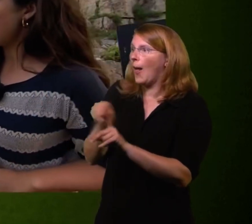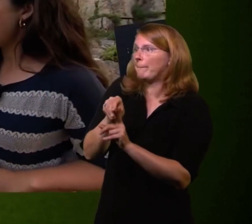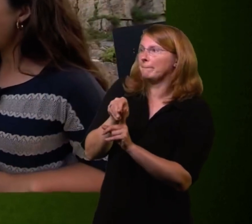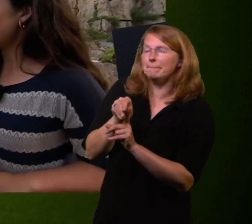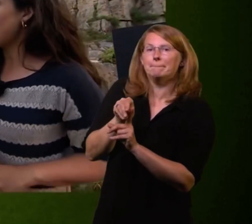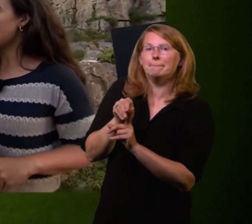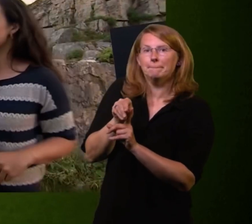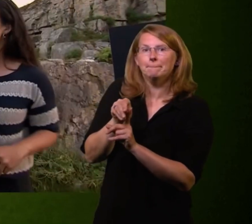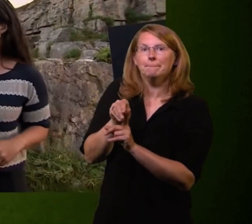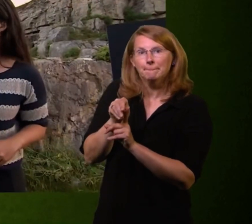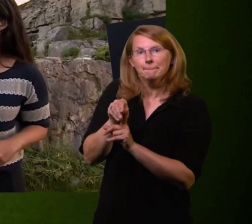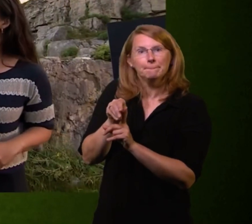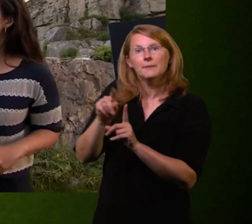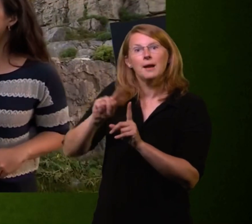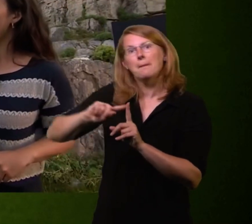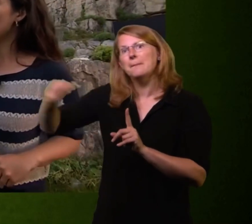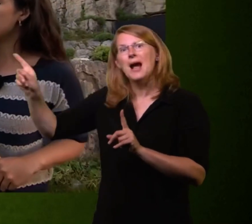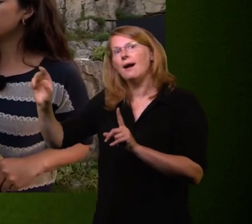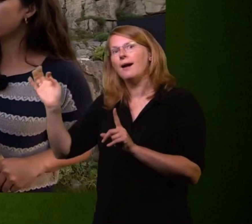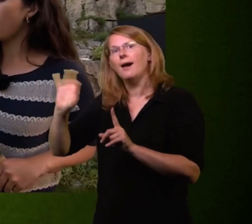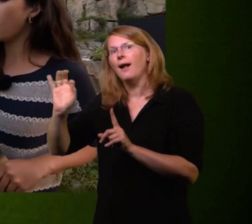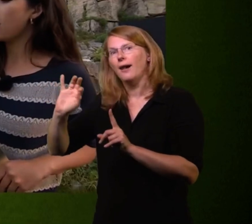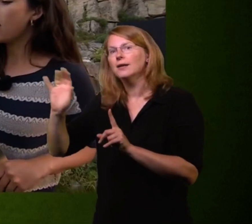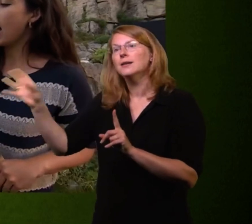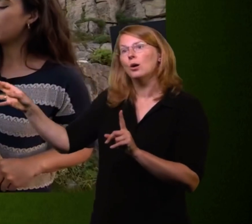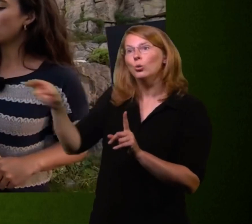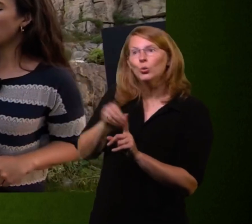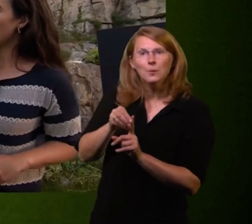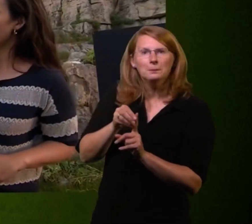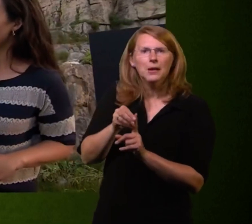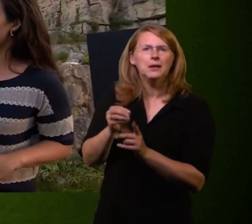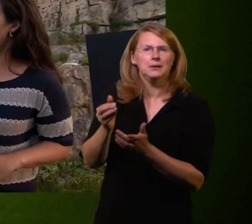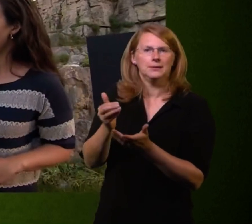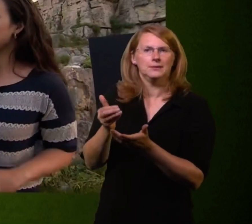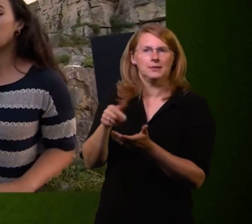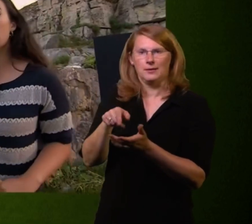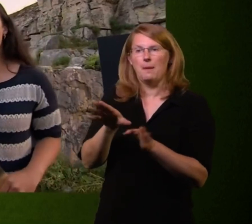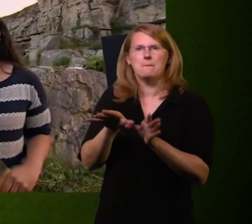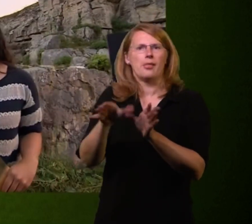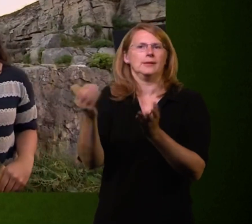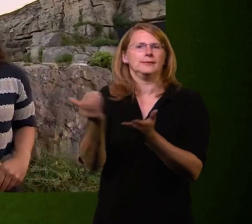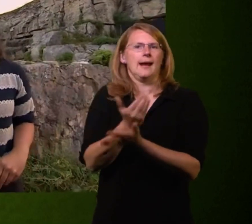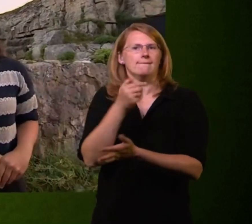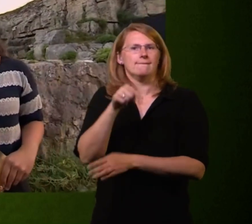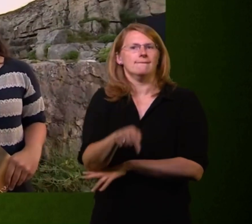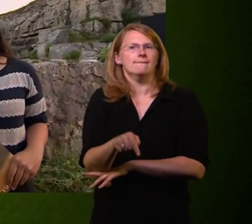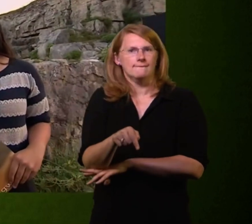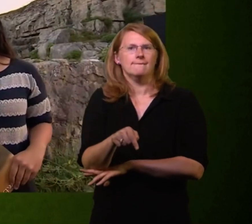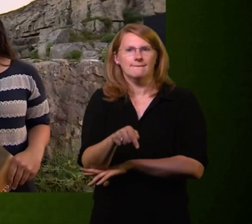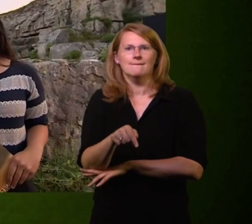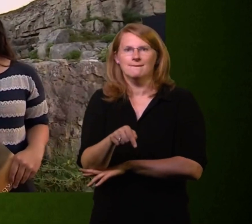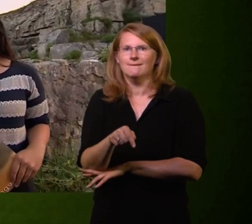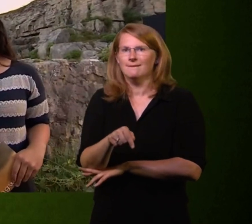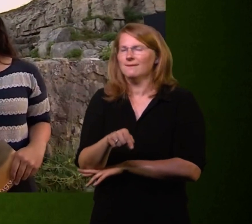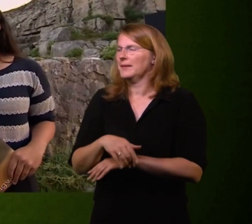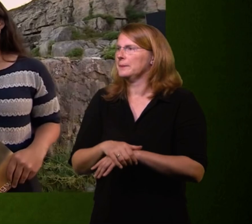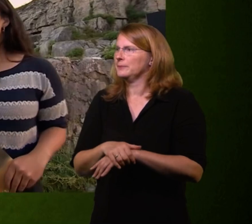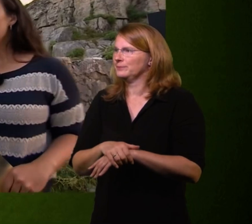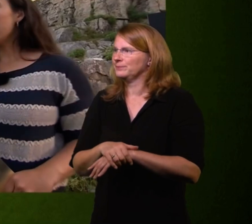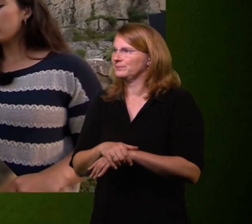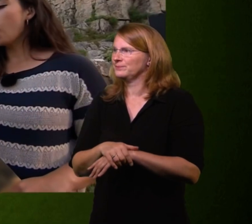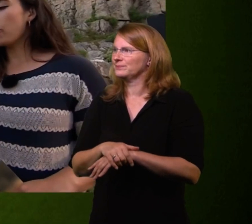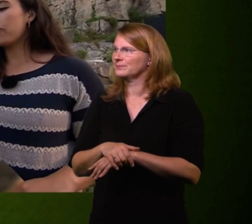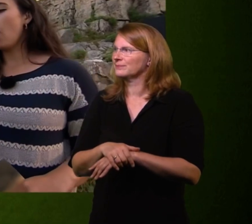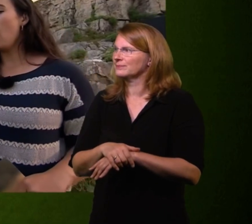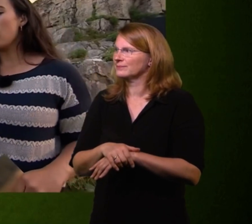body there, and it lands, it's absorbed by all this fur and all of this hair. So the moth, in this case, is safe. But